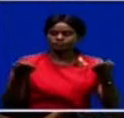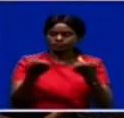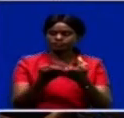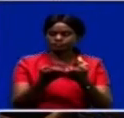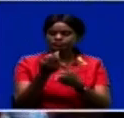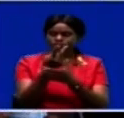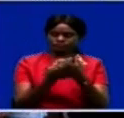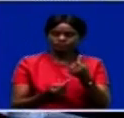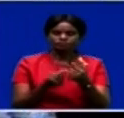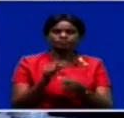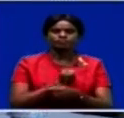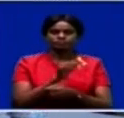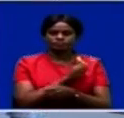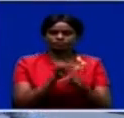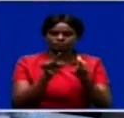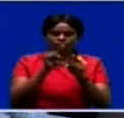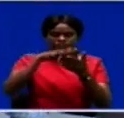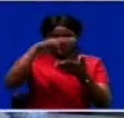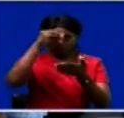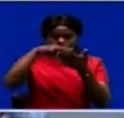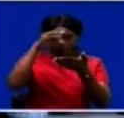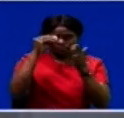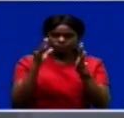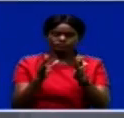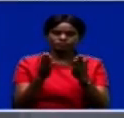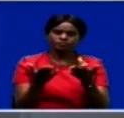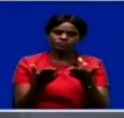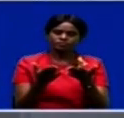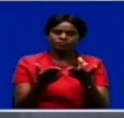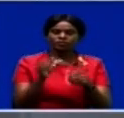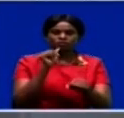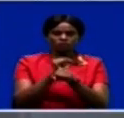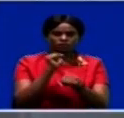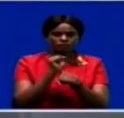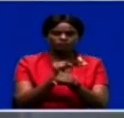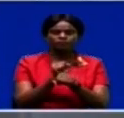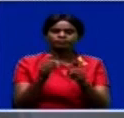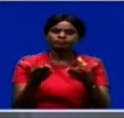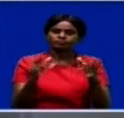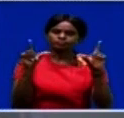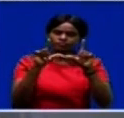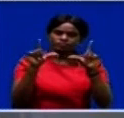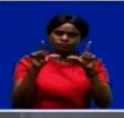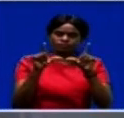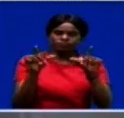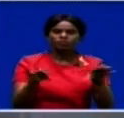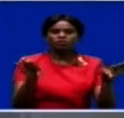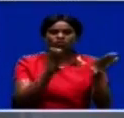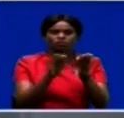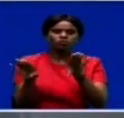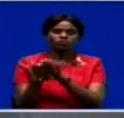for the staff and the learners. Institutions operating without registration and licensing will be closed down